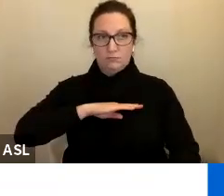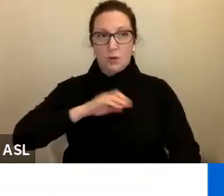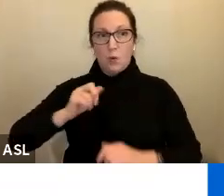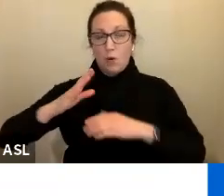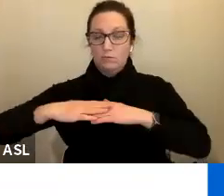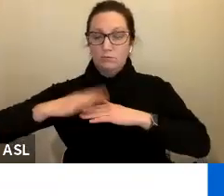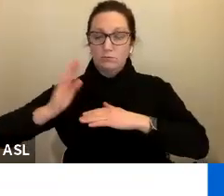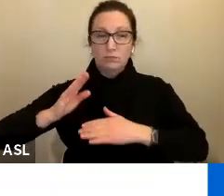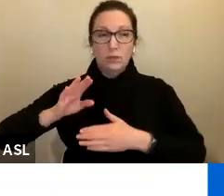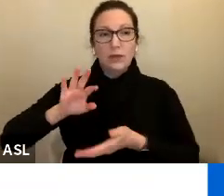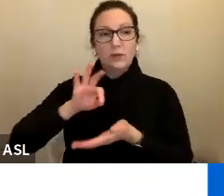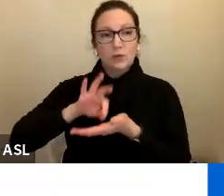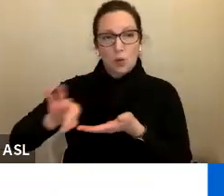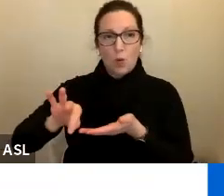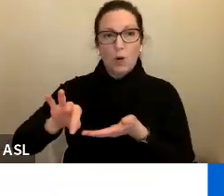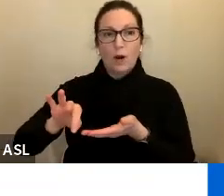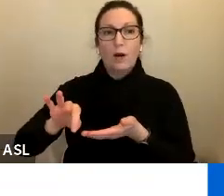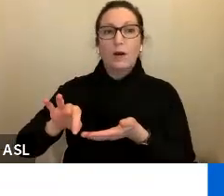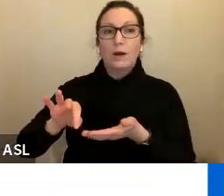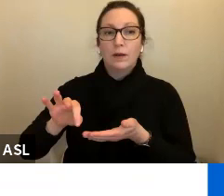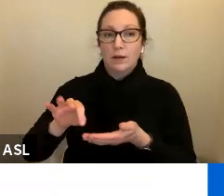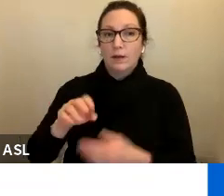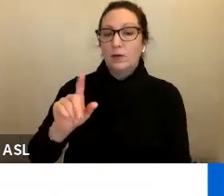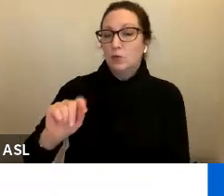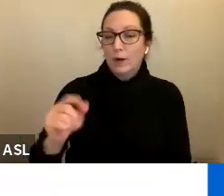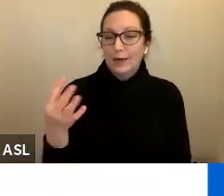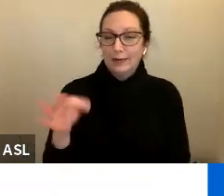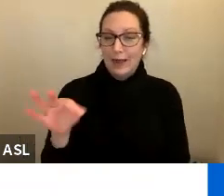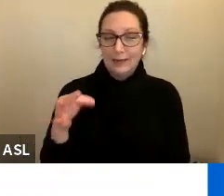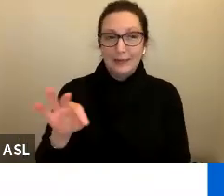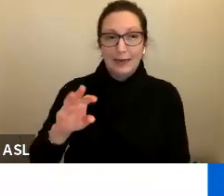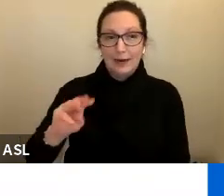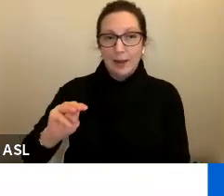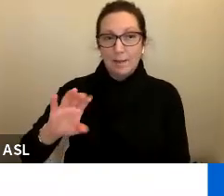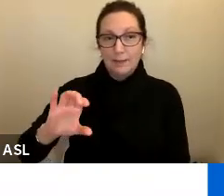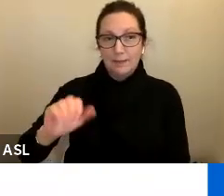expectations on the 2019 ELA and math MCAS.